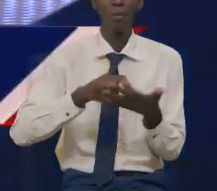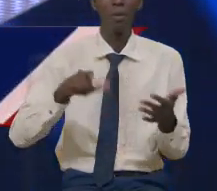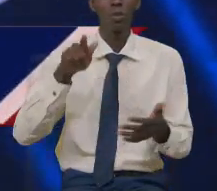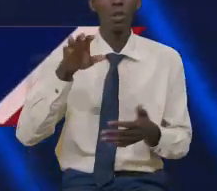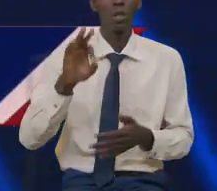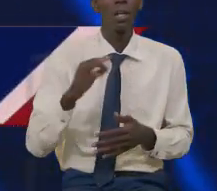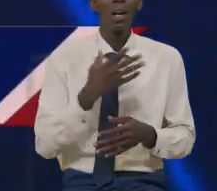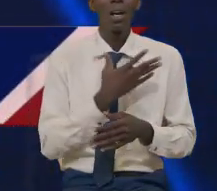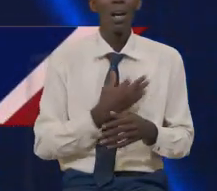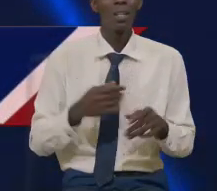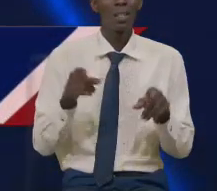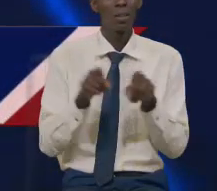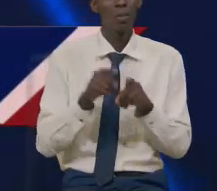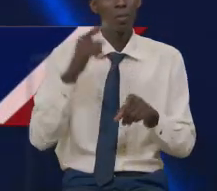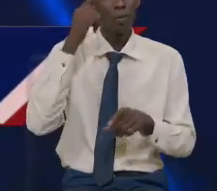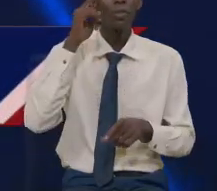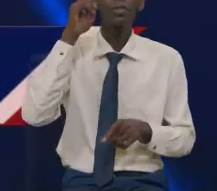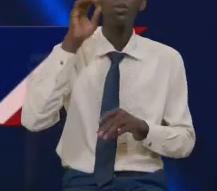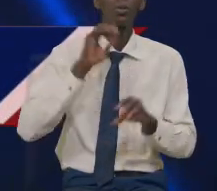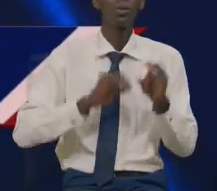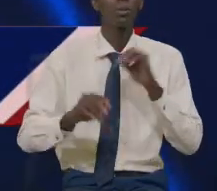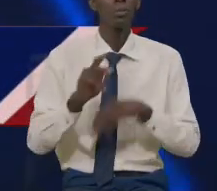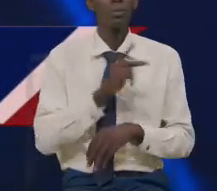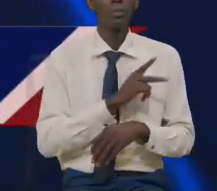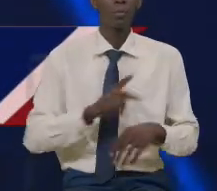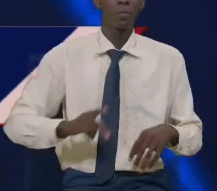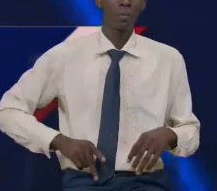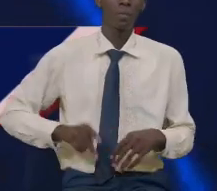it says, as for thee, O king,